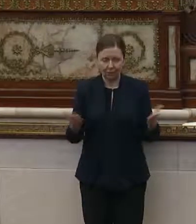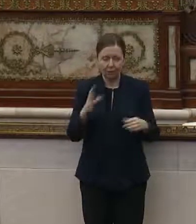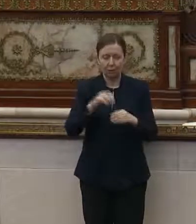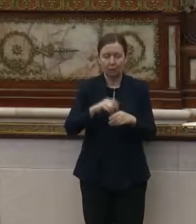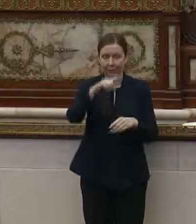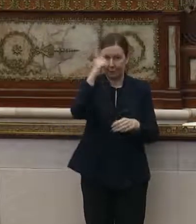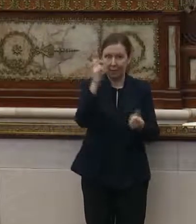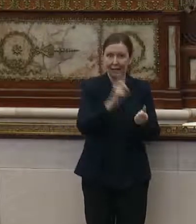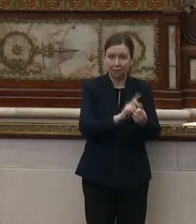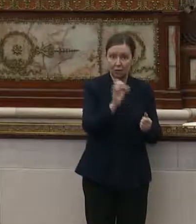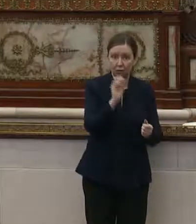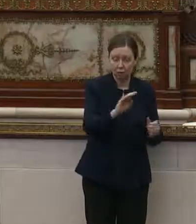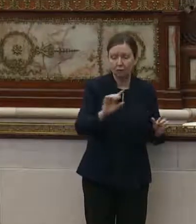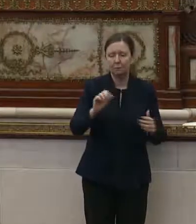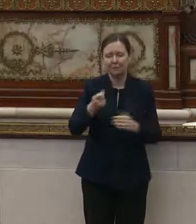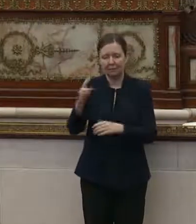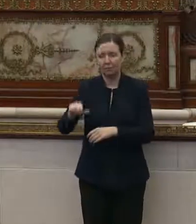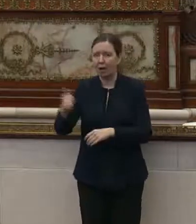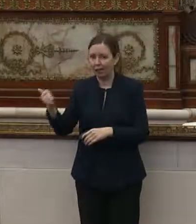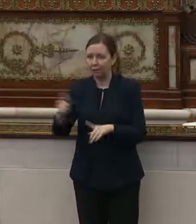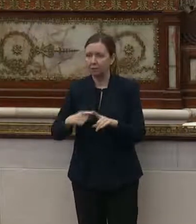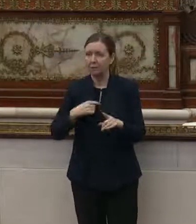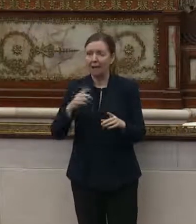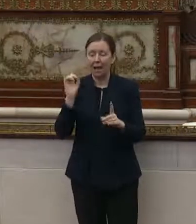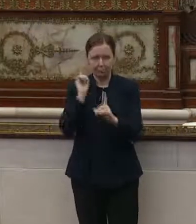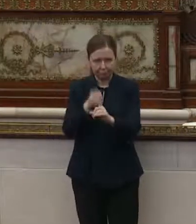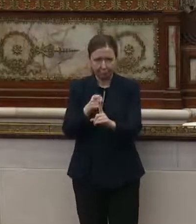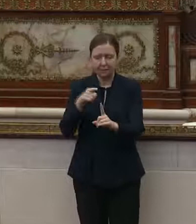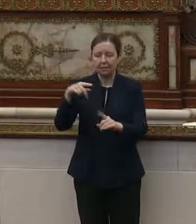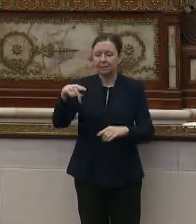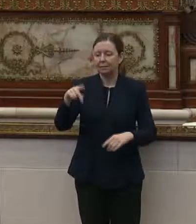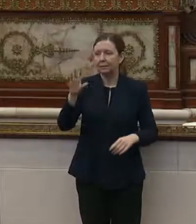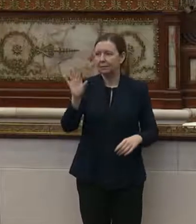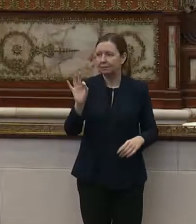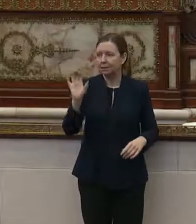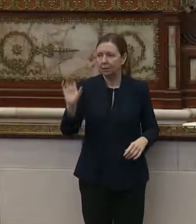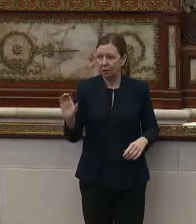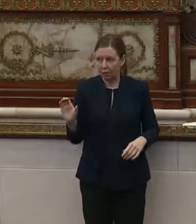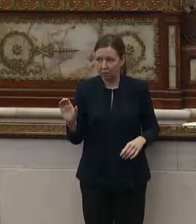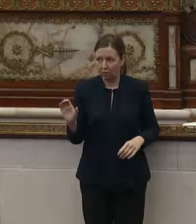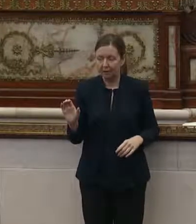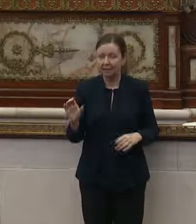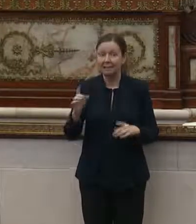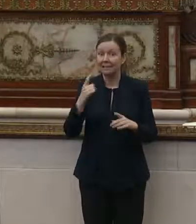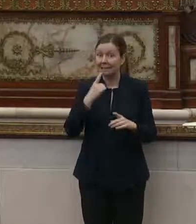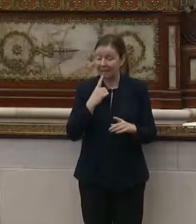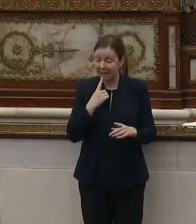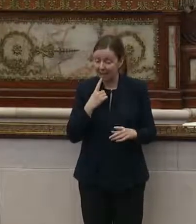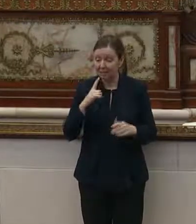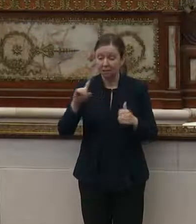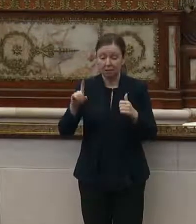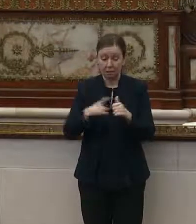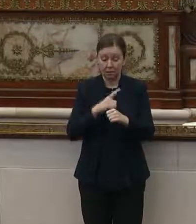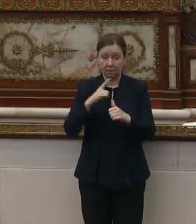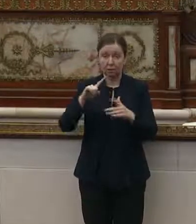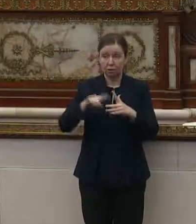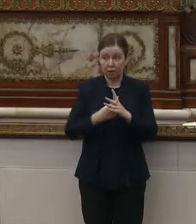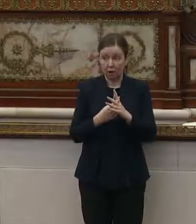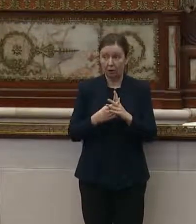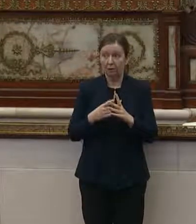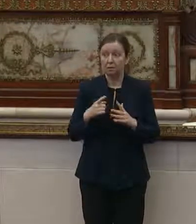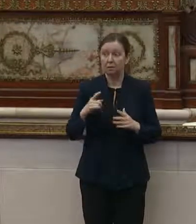Black Doctors and several others, but I zeroed down to Philly Fighting COVID, wherein it stated initial contract